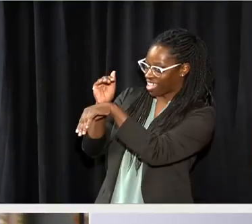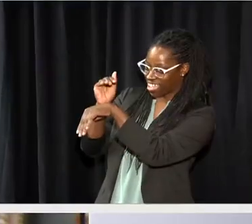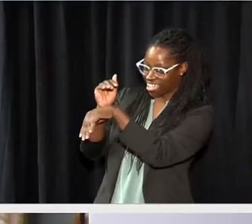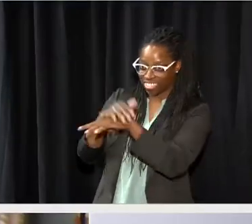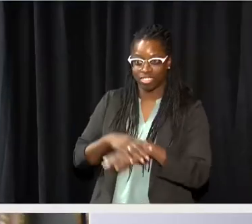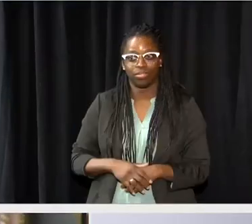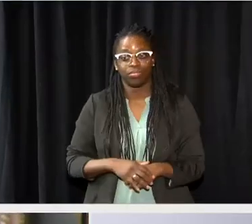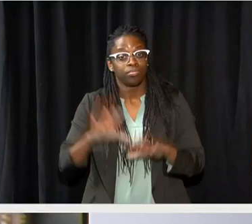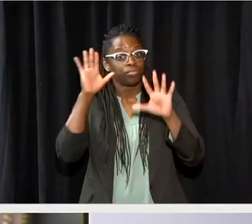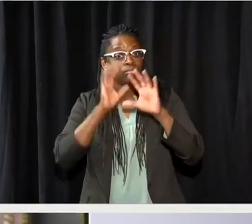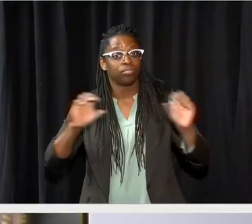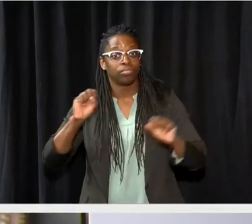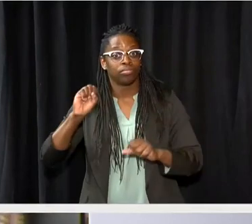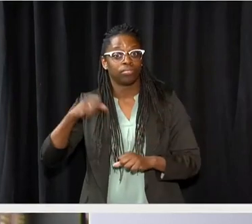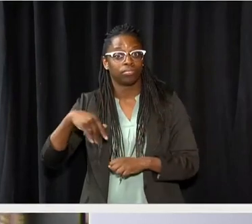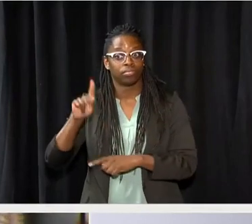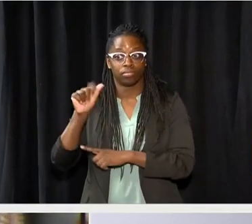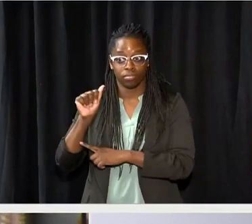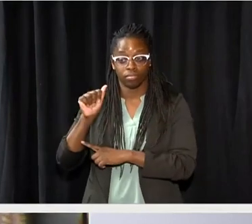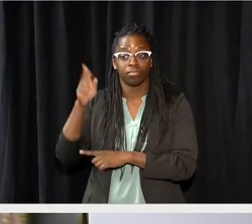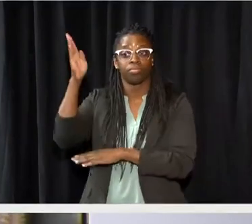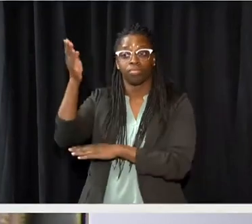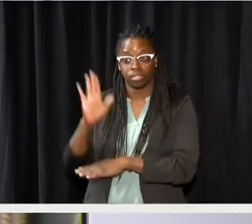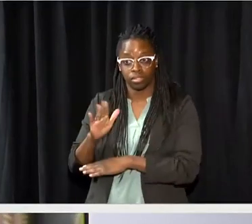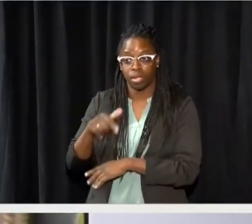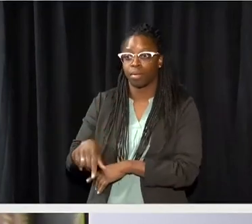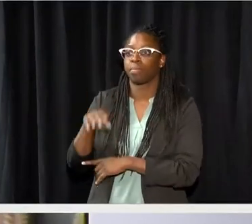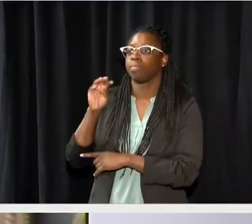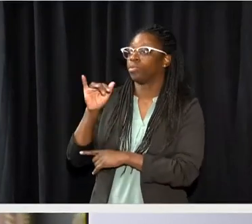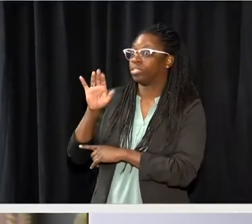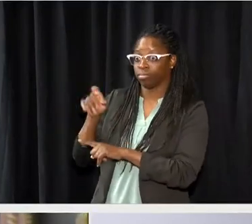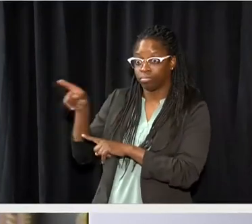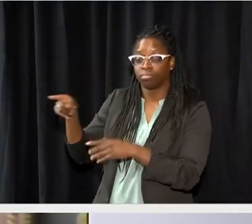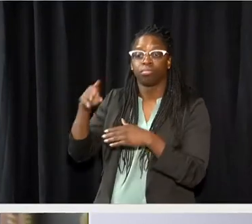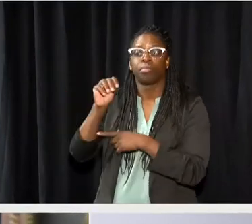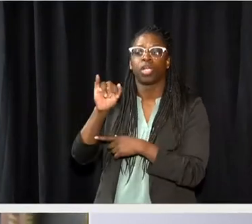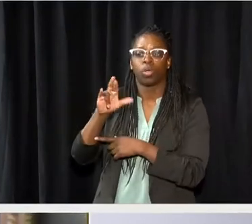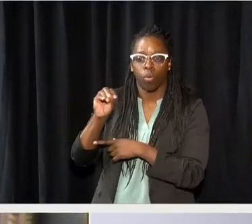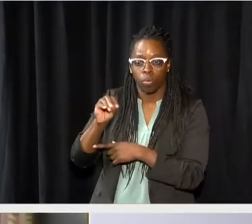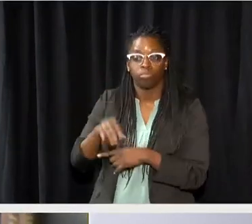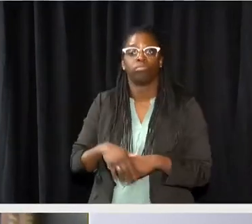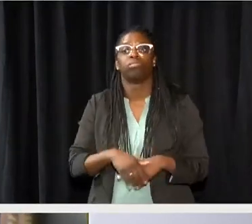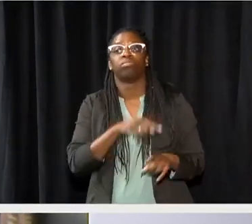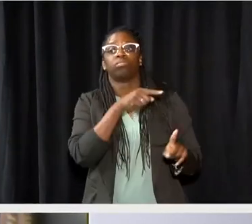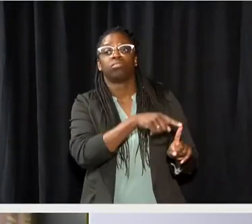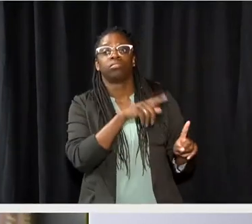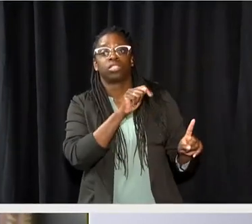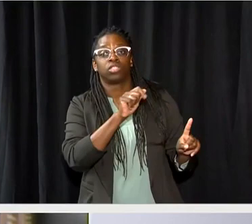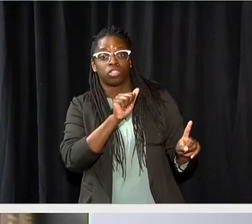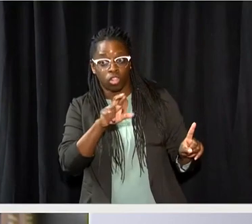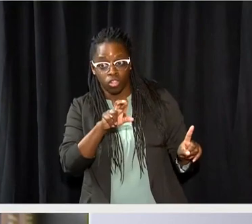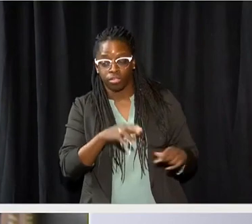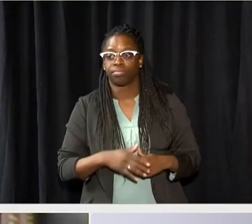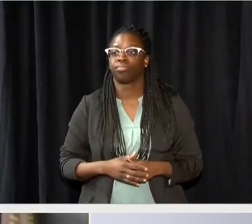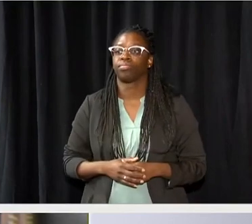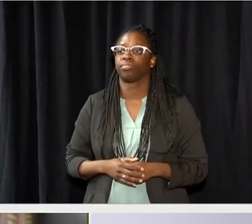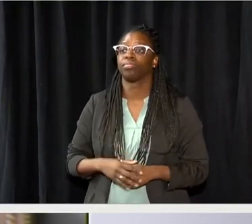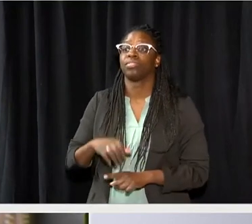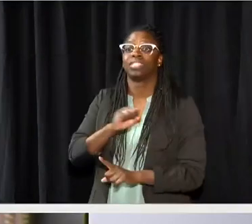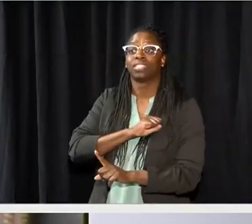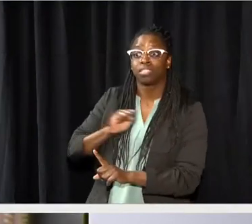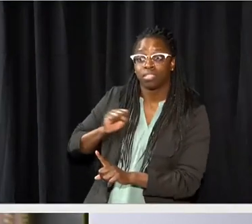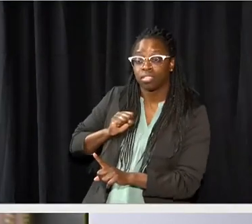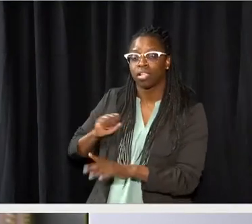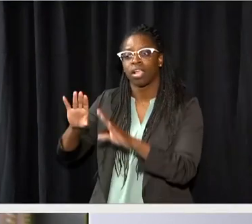President Spilka, Speaker Mariano, Leader Tarr, Leader Jones, members of the Senate and the